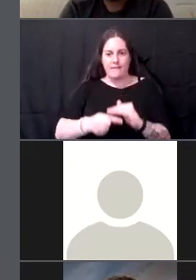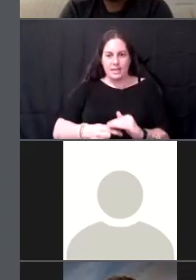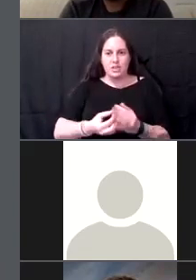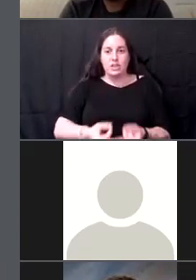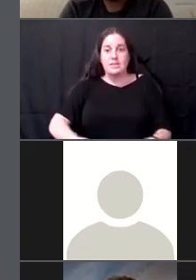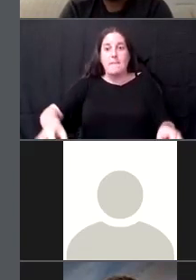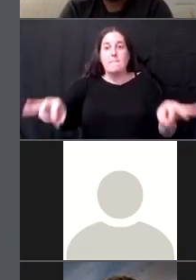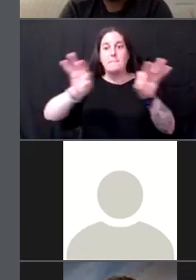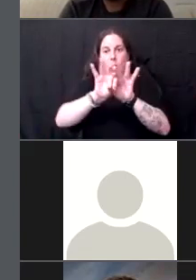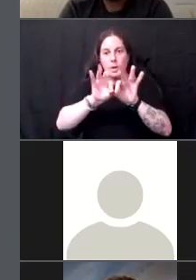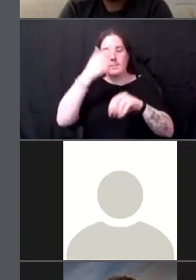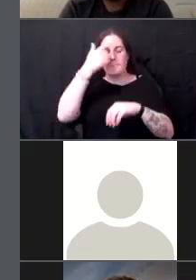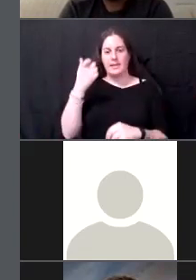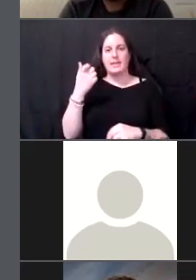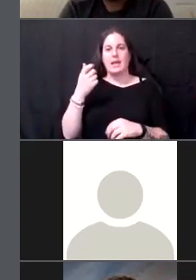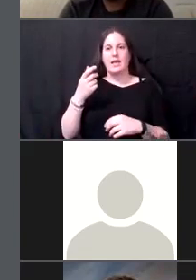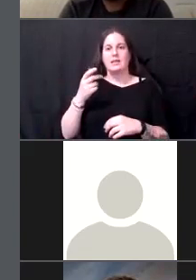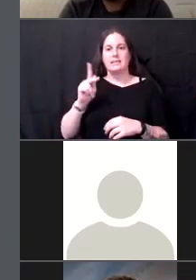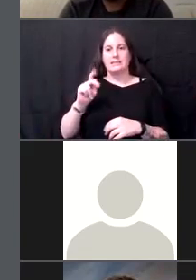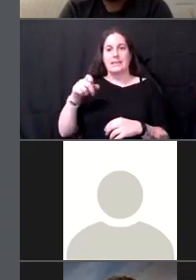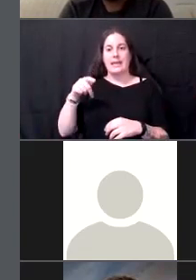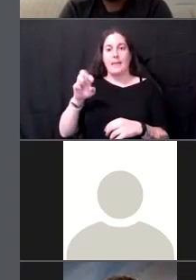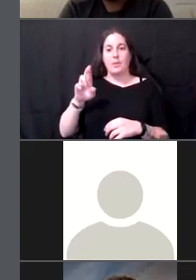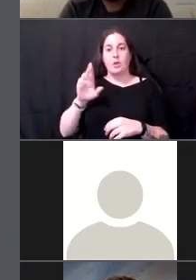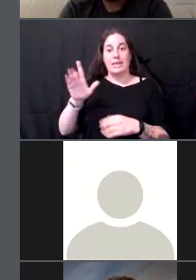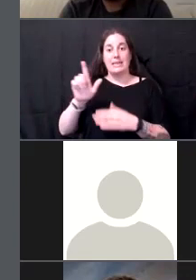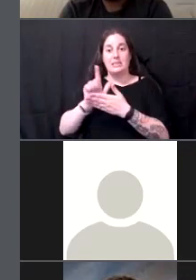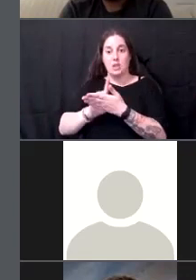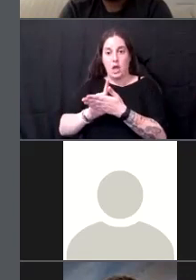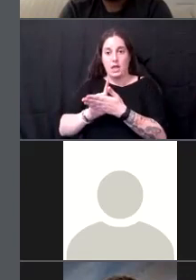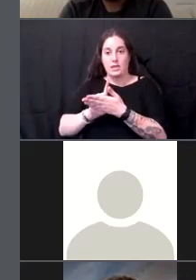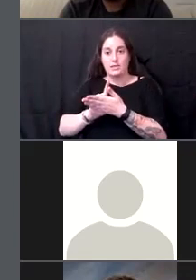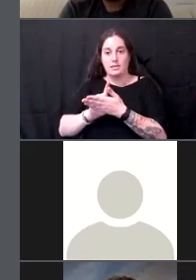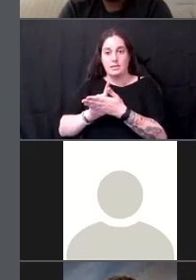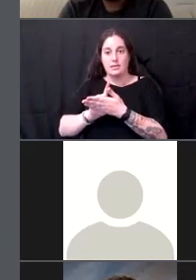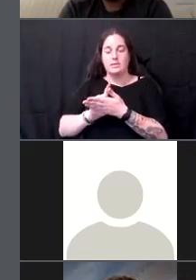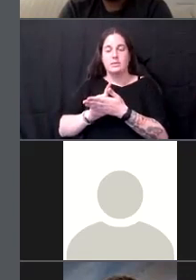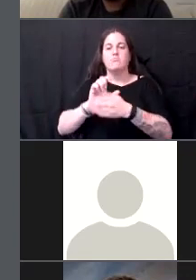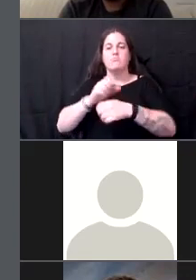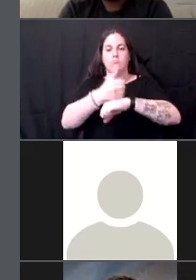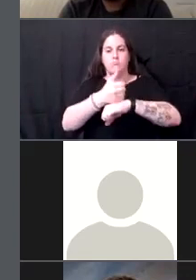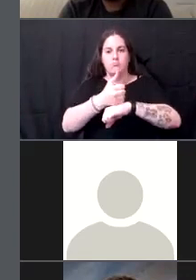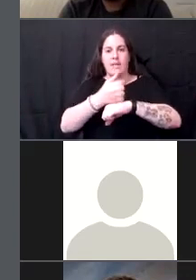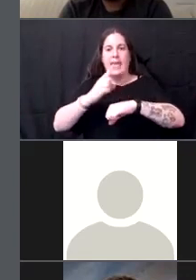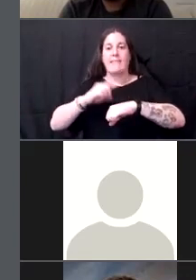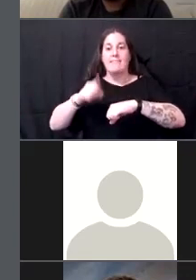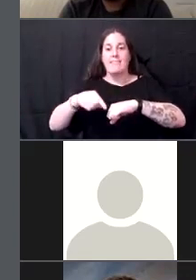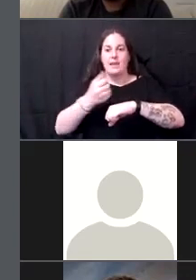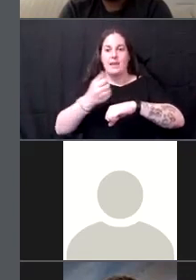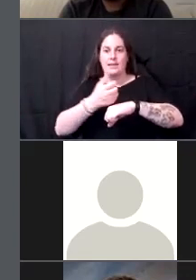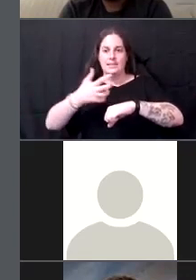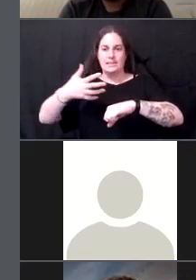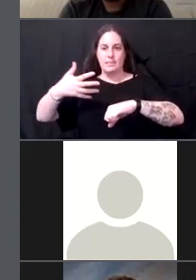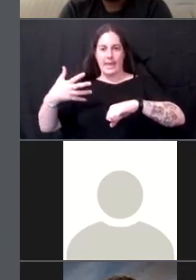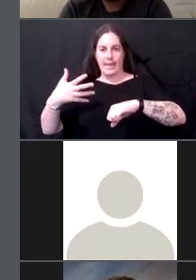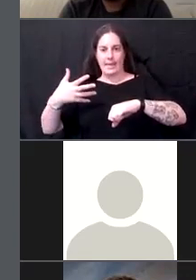takes Kepler's laws and expands on them and explains that it's gravity that is keeping the planets